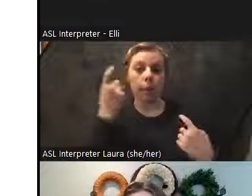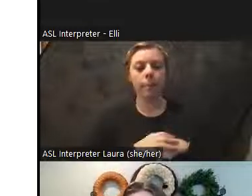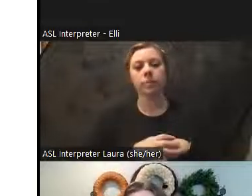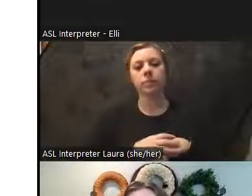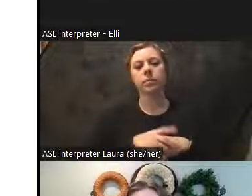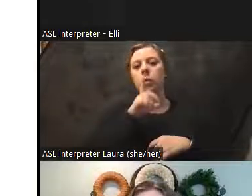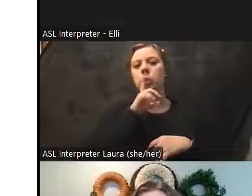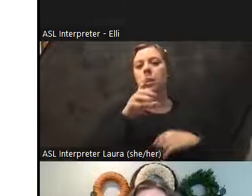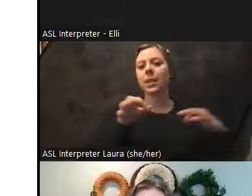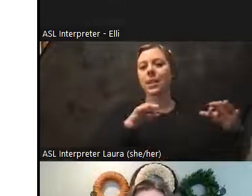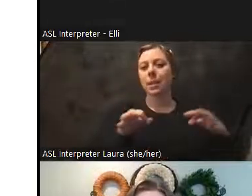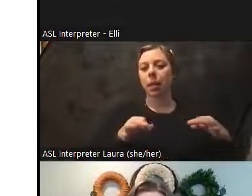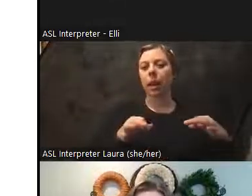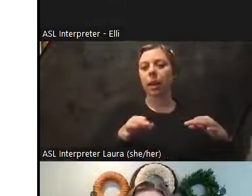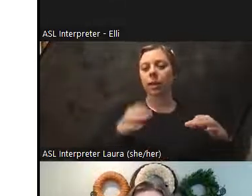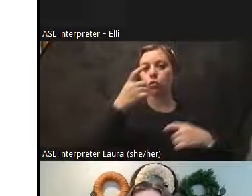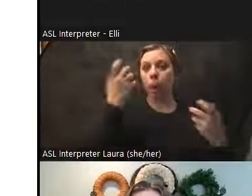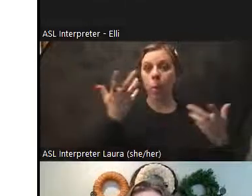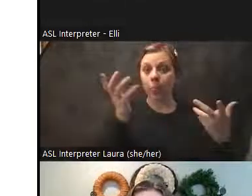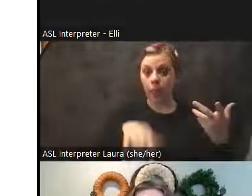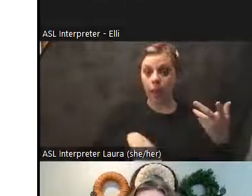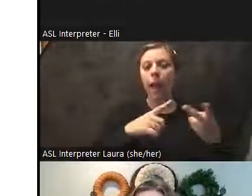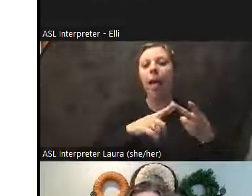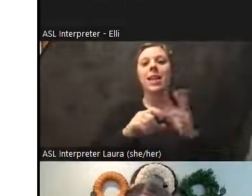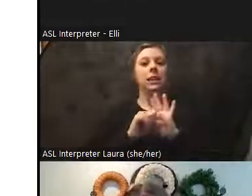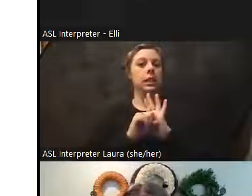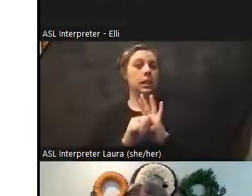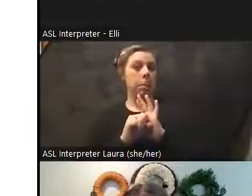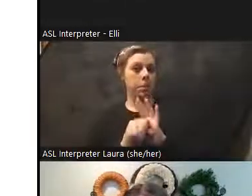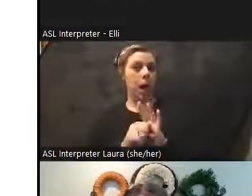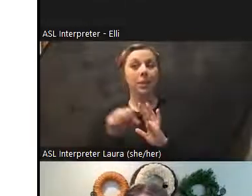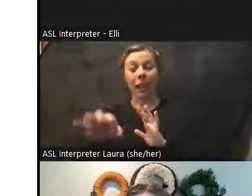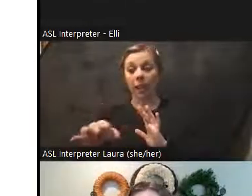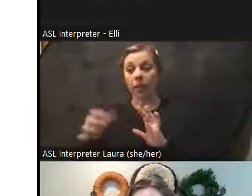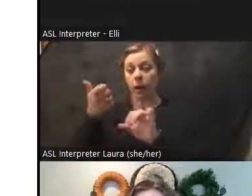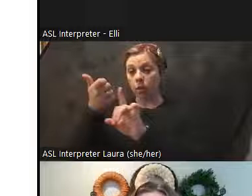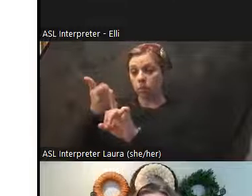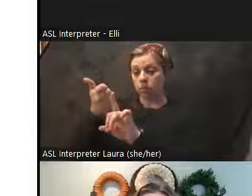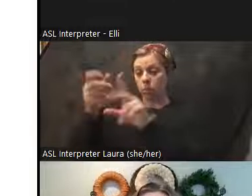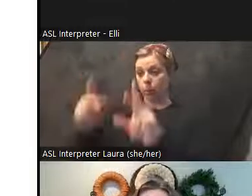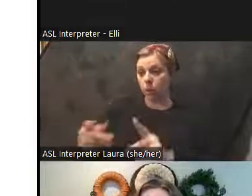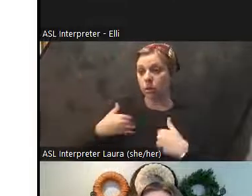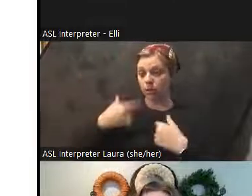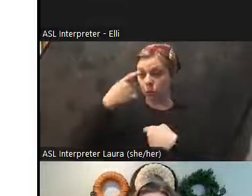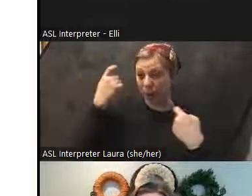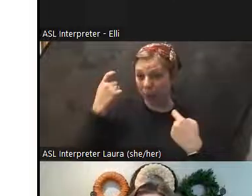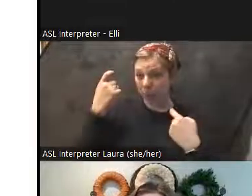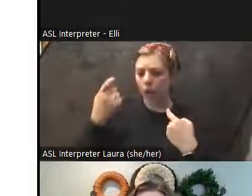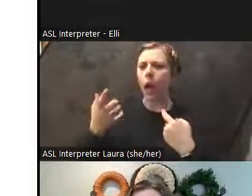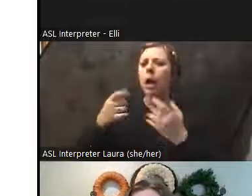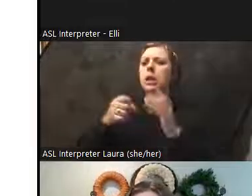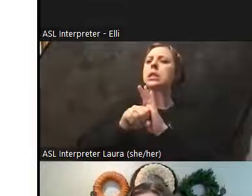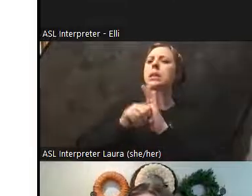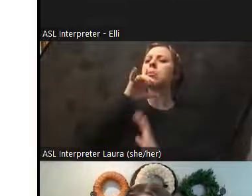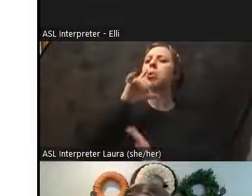symptoms someone who has experienced trauma may demonstrate. It's important to note that I will be referencing